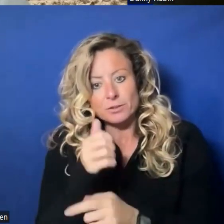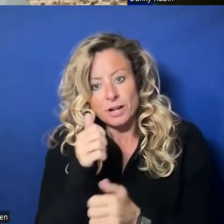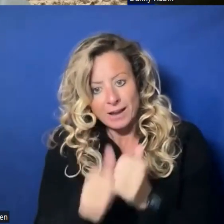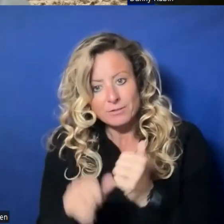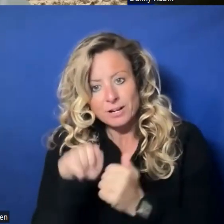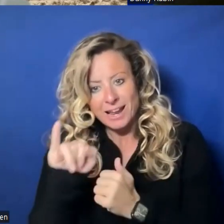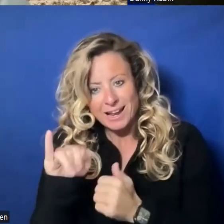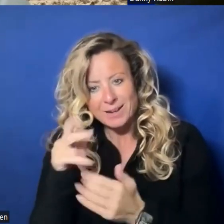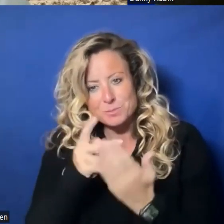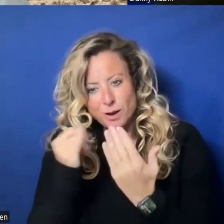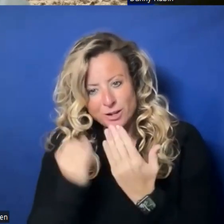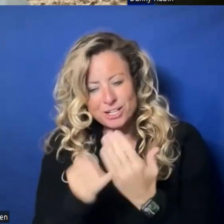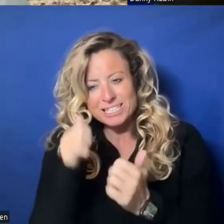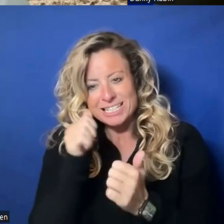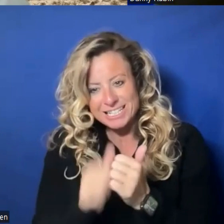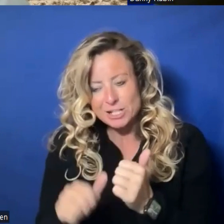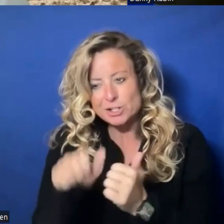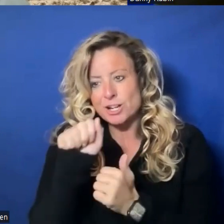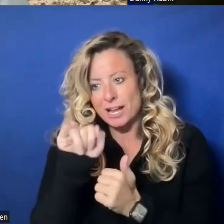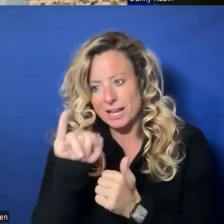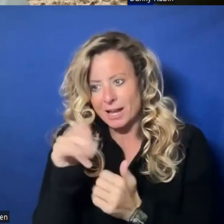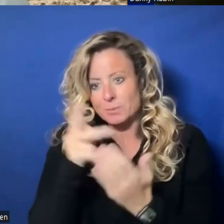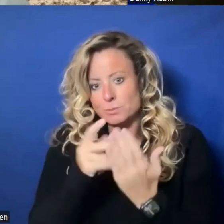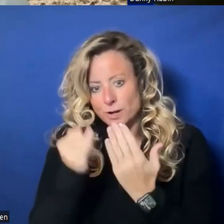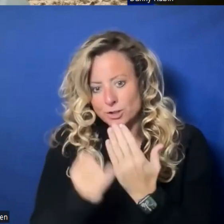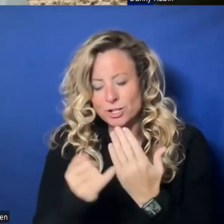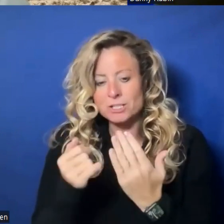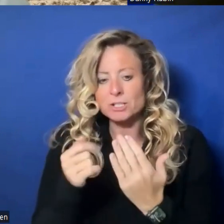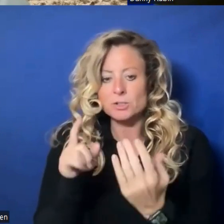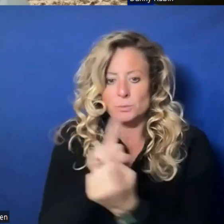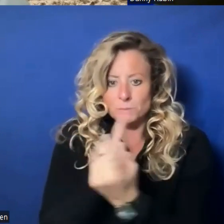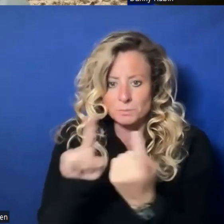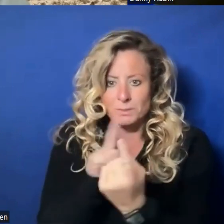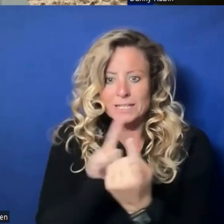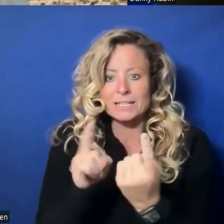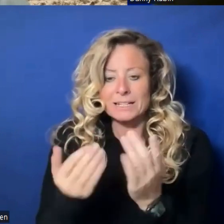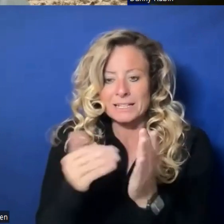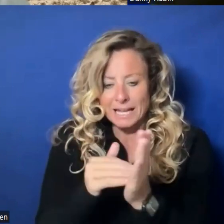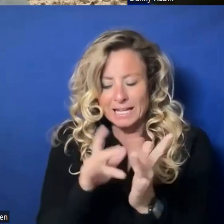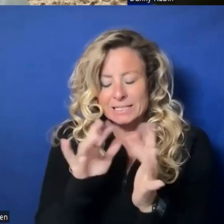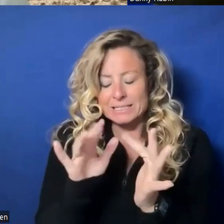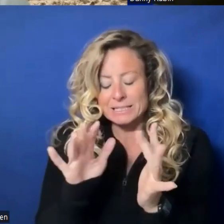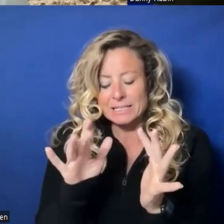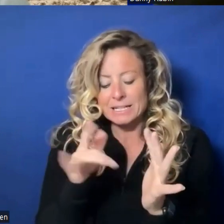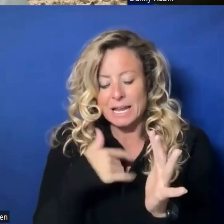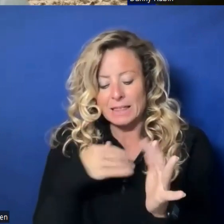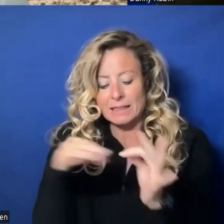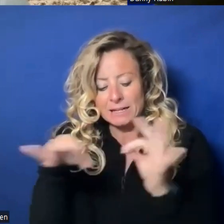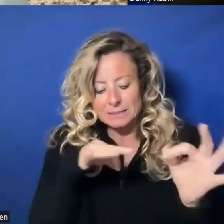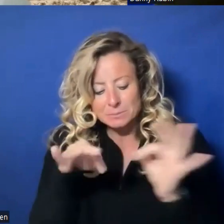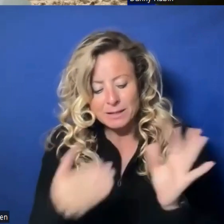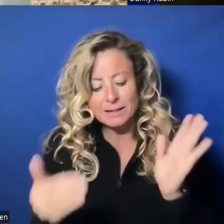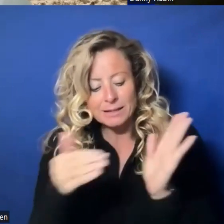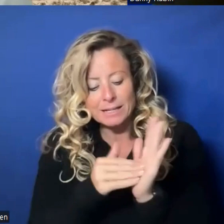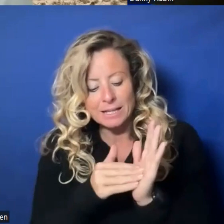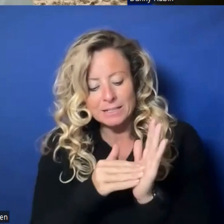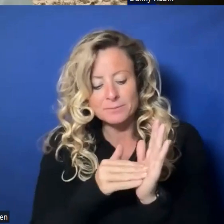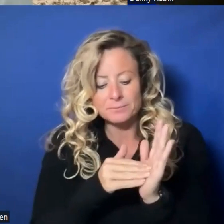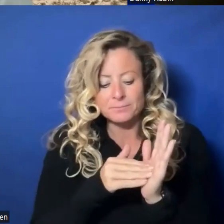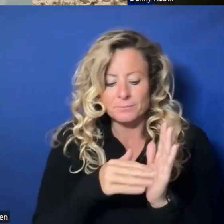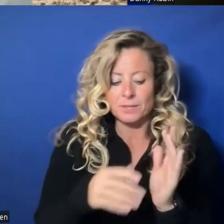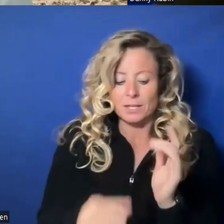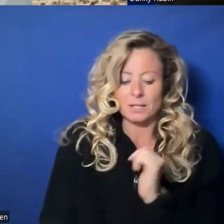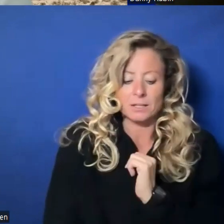And in each and every project, you will have to meet them again and explain again and understand